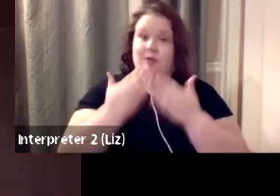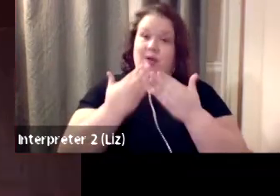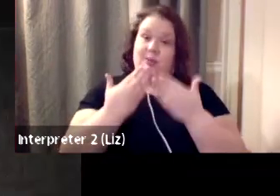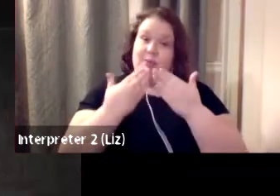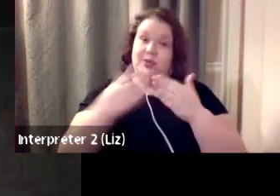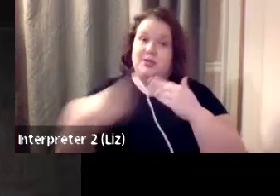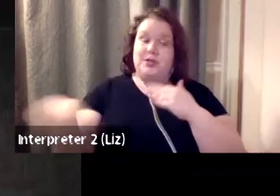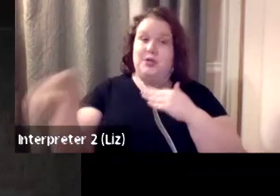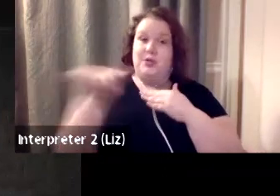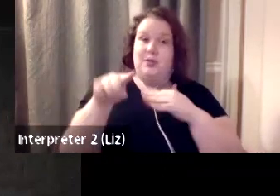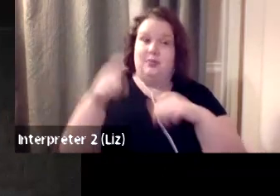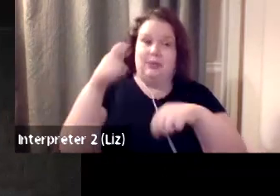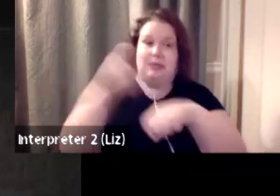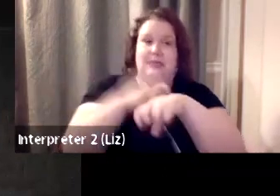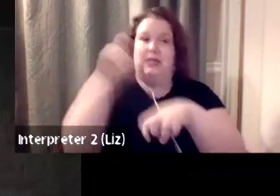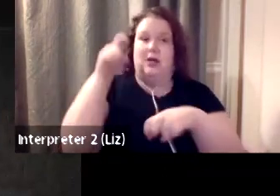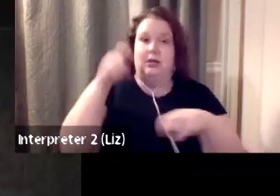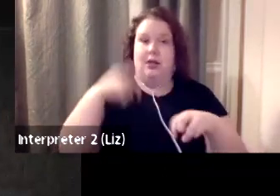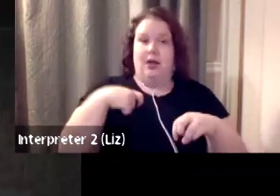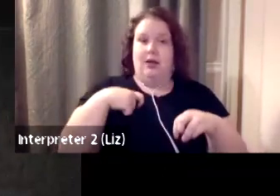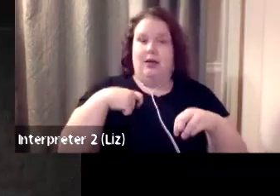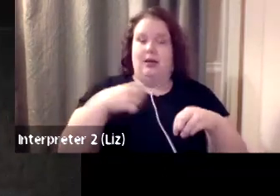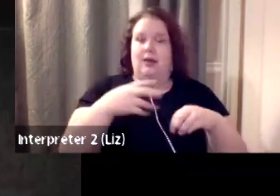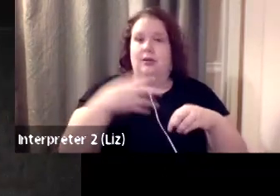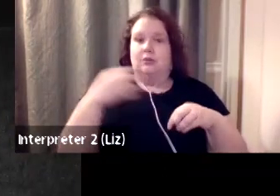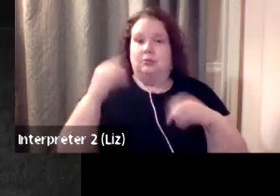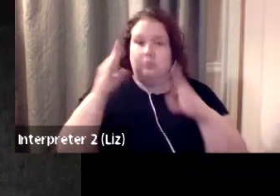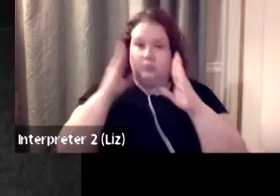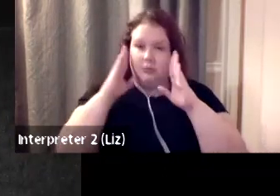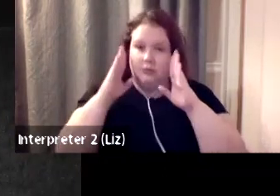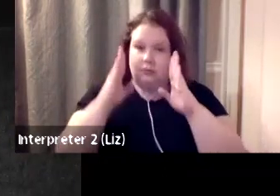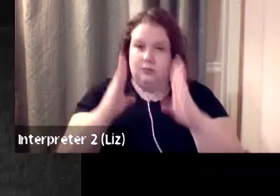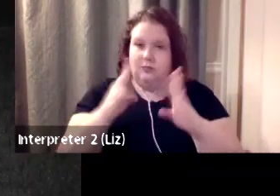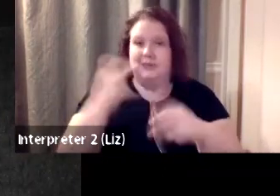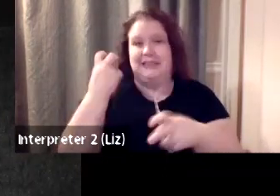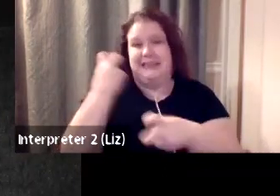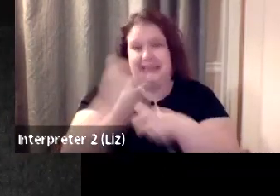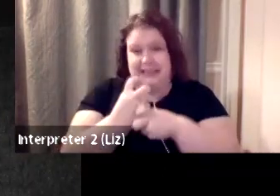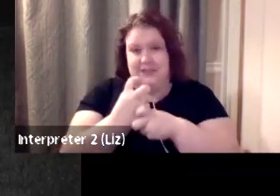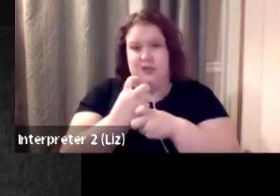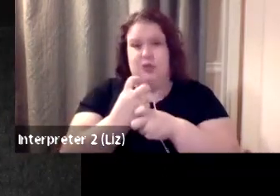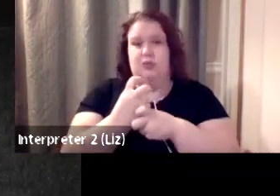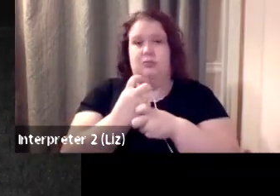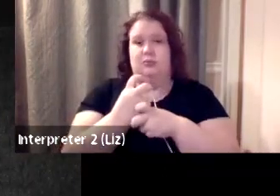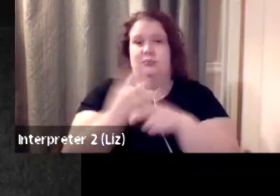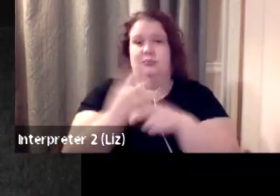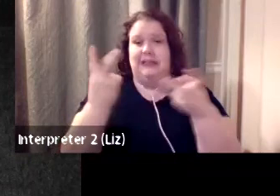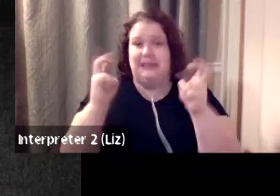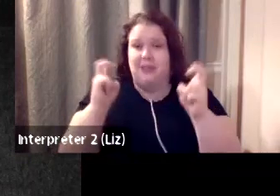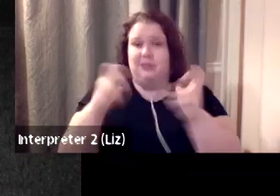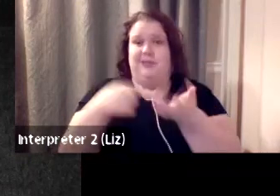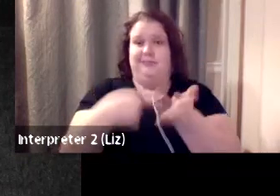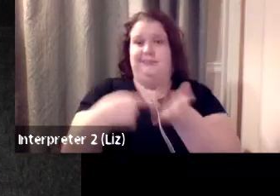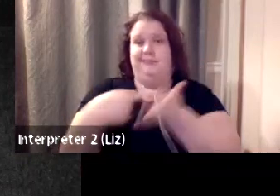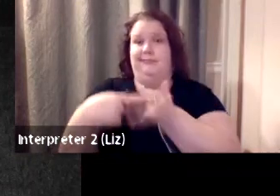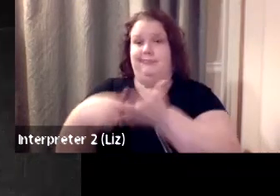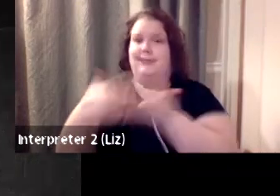feedback and really appreciate the focus tonight, difficult subjects to talk about, and we thank you for your time.